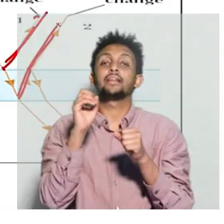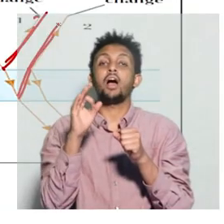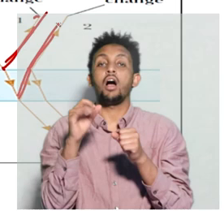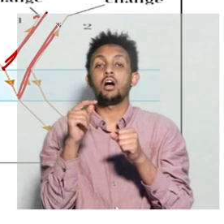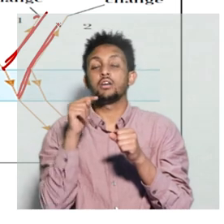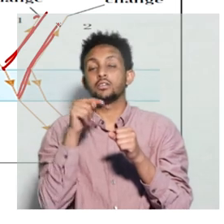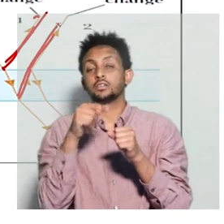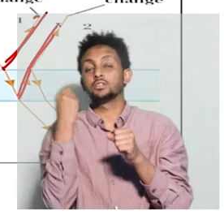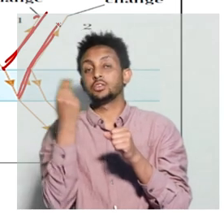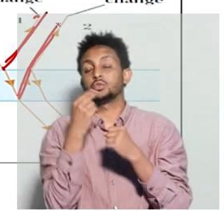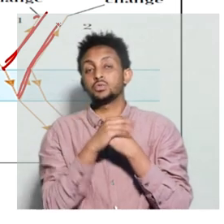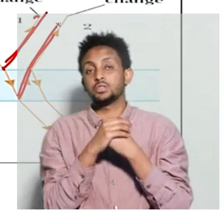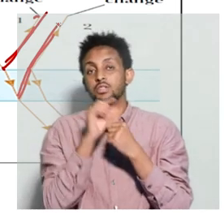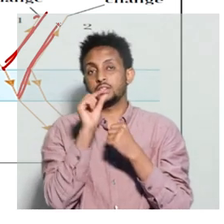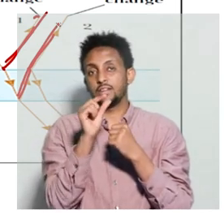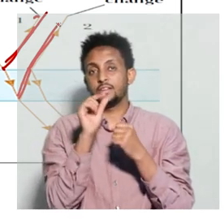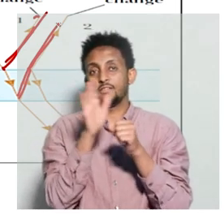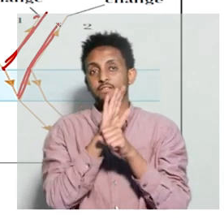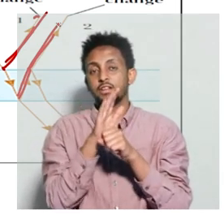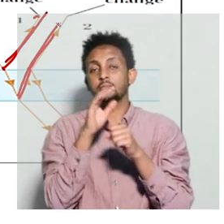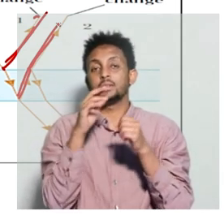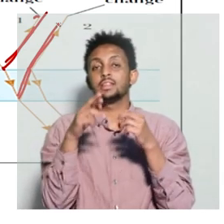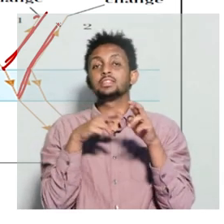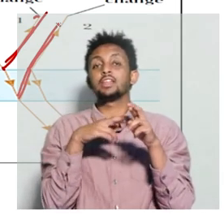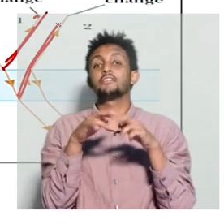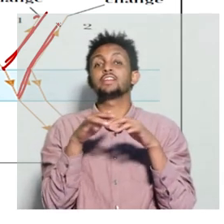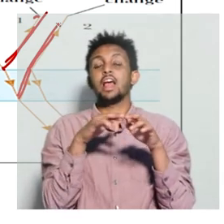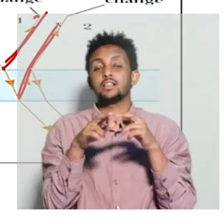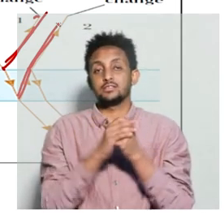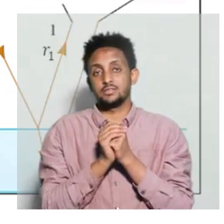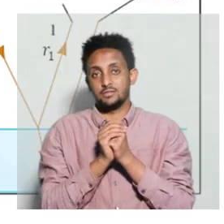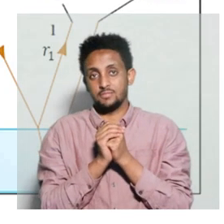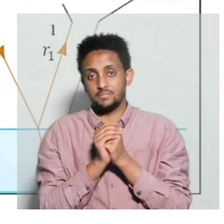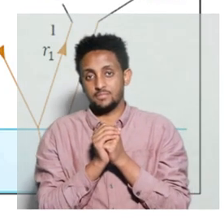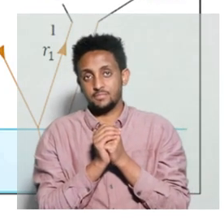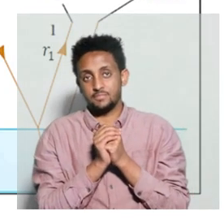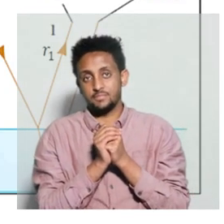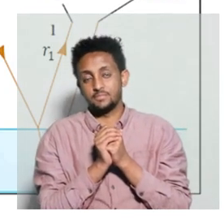be the thin film interference.